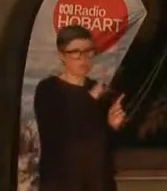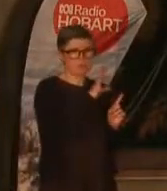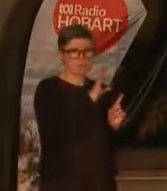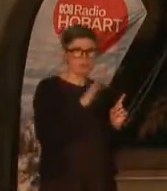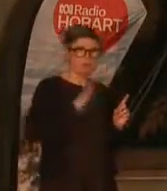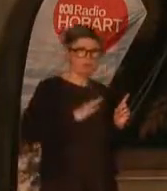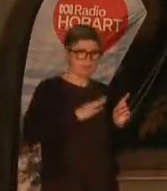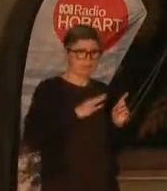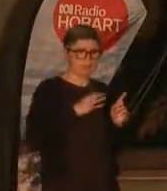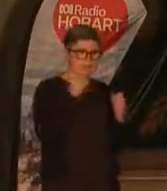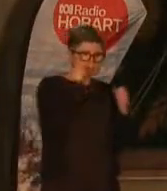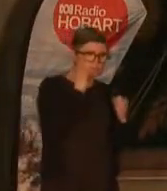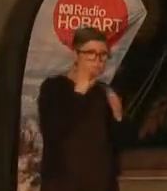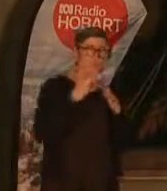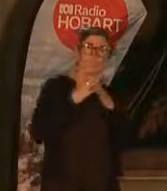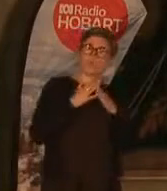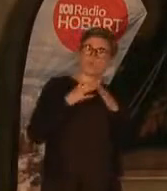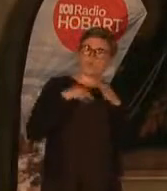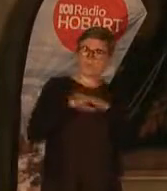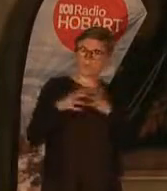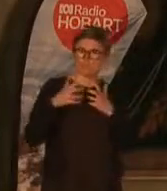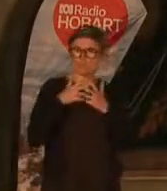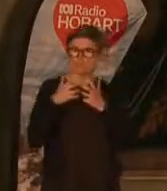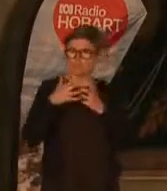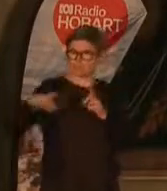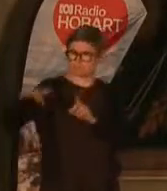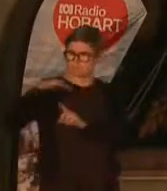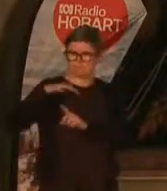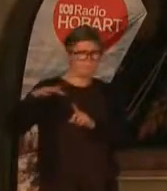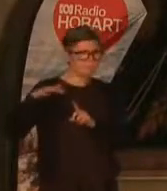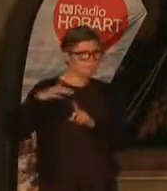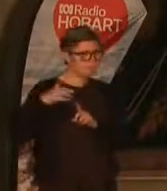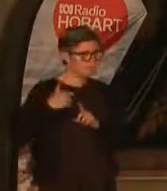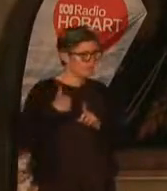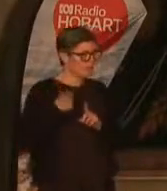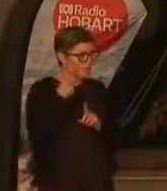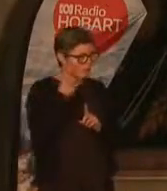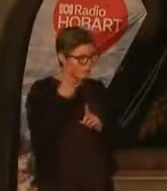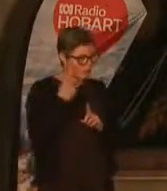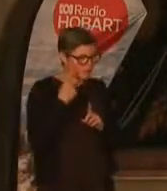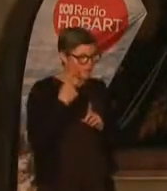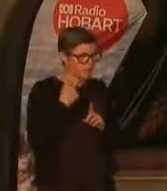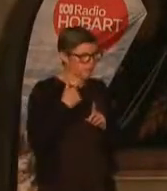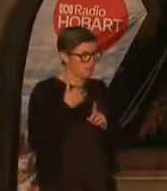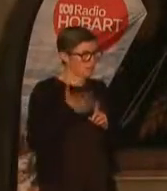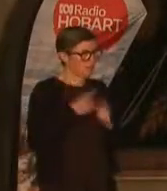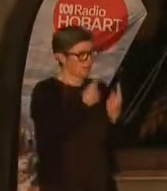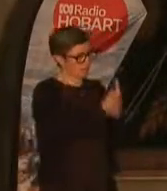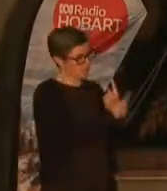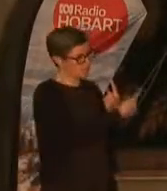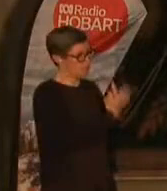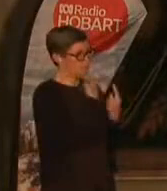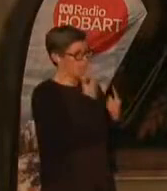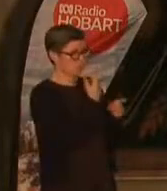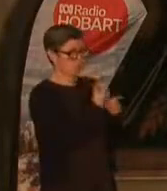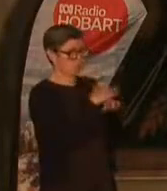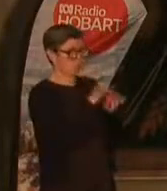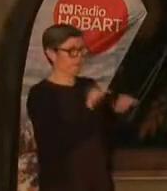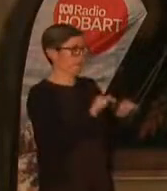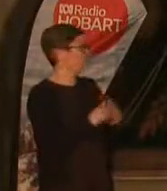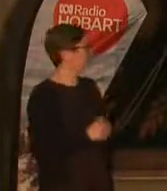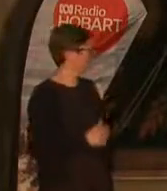Western institutions or even explained by them to be real. We're sort of scratching at it, but I'll invite each of you to speak to